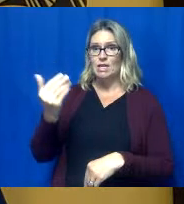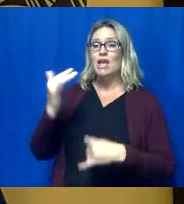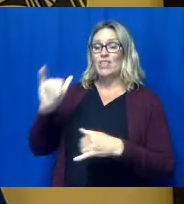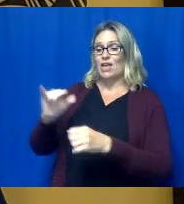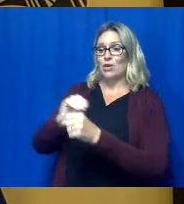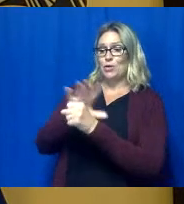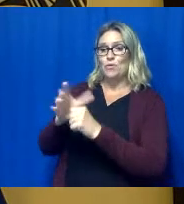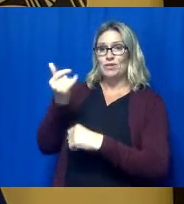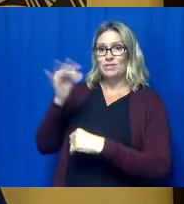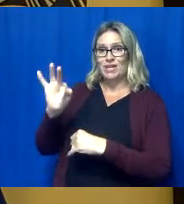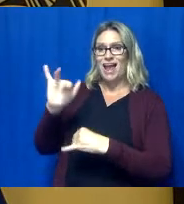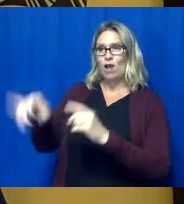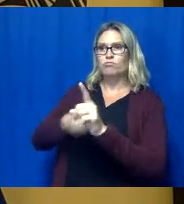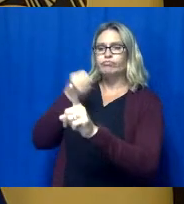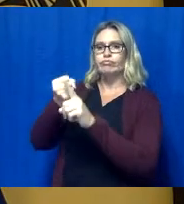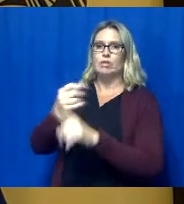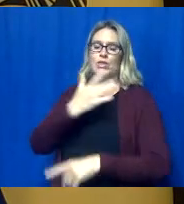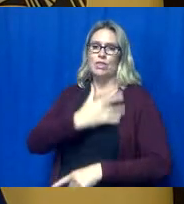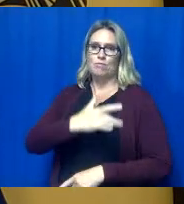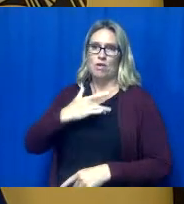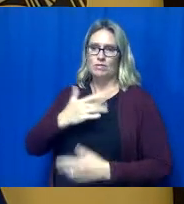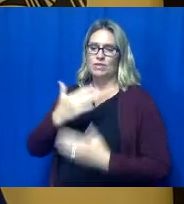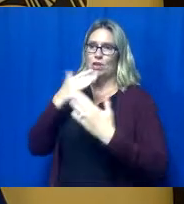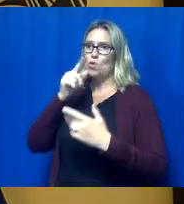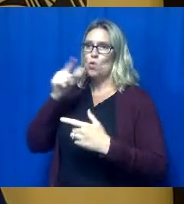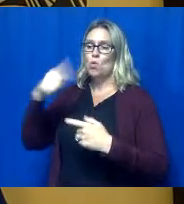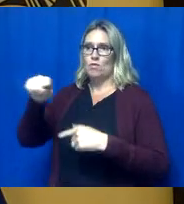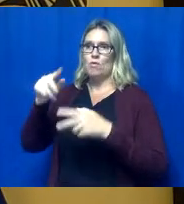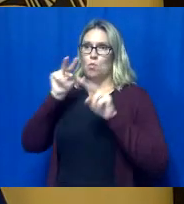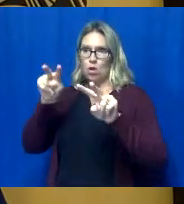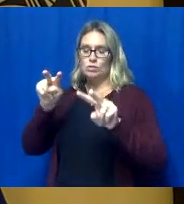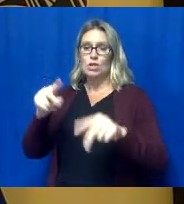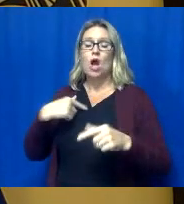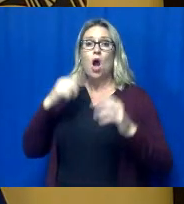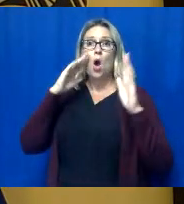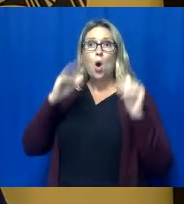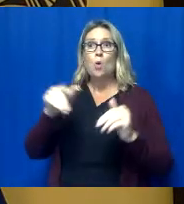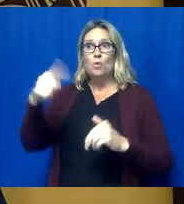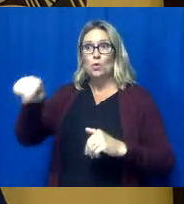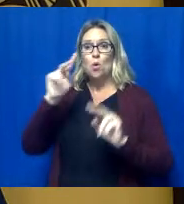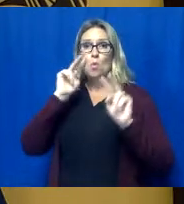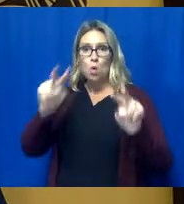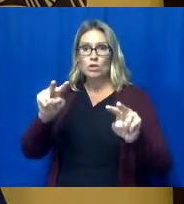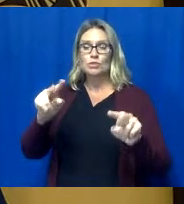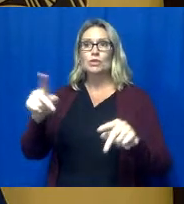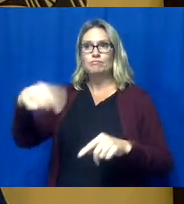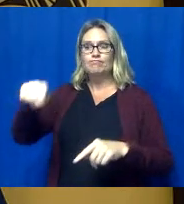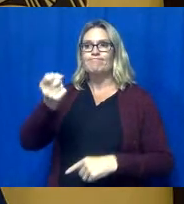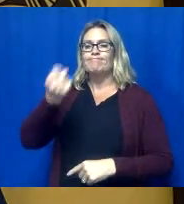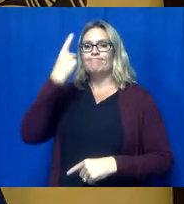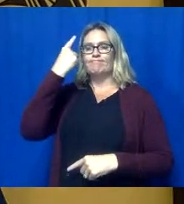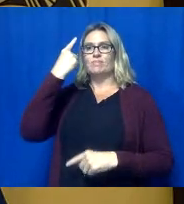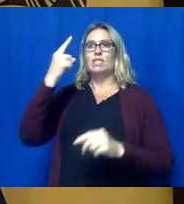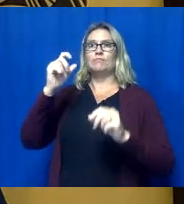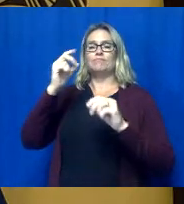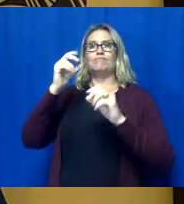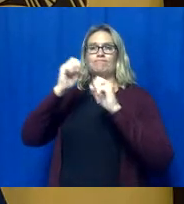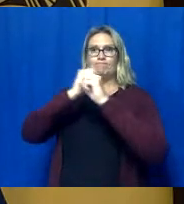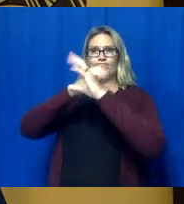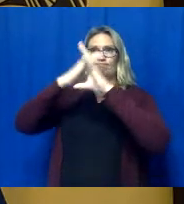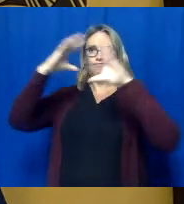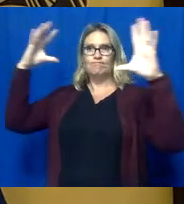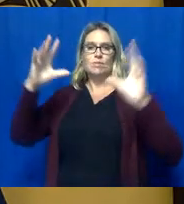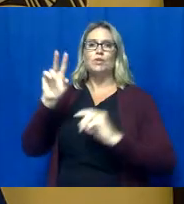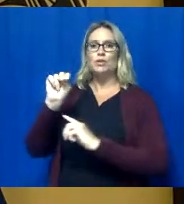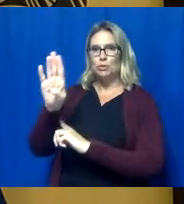our province. And for those who watched, I hope there is now a better understanding of the bigger picture in New Brunswick. It is